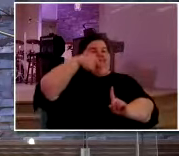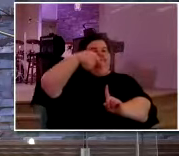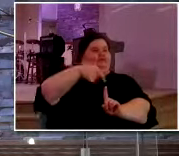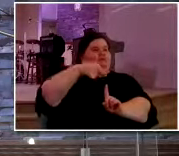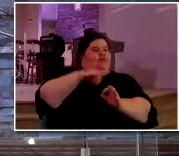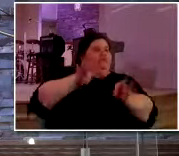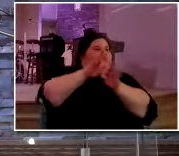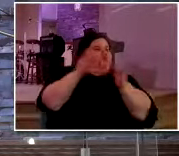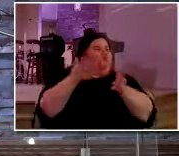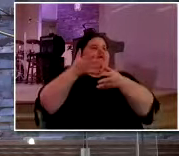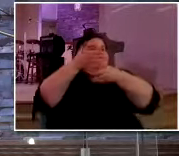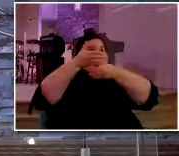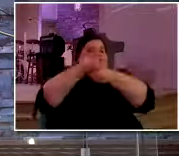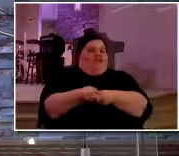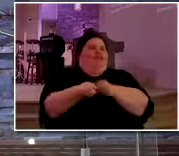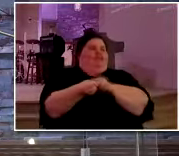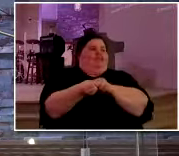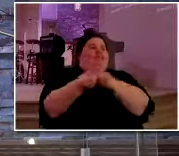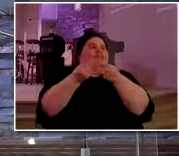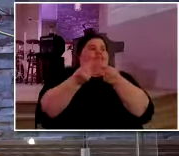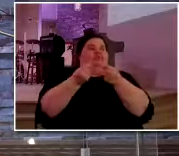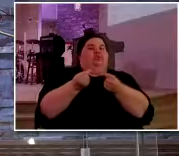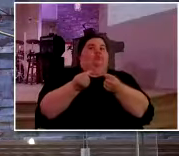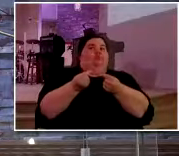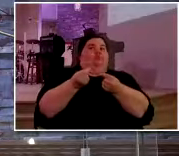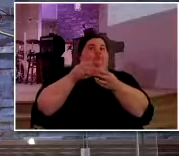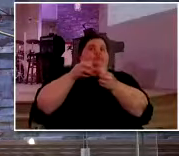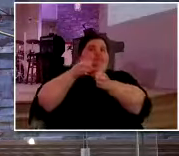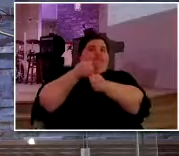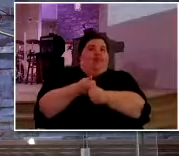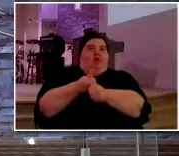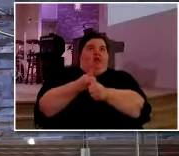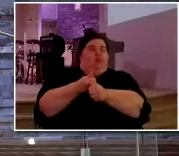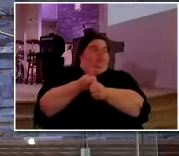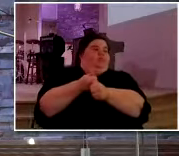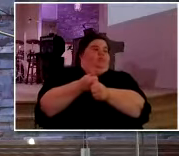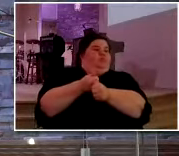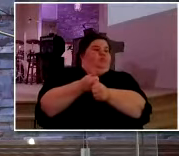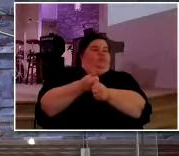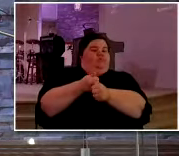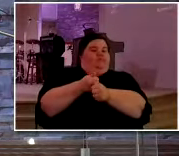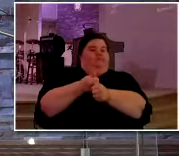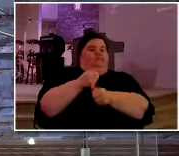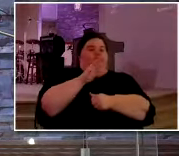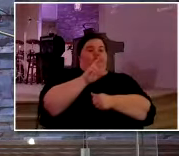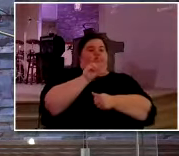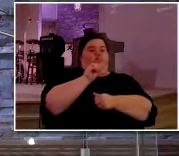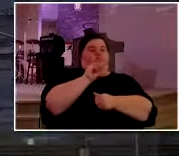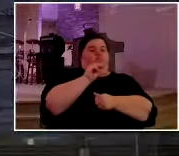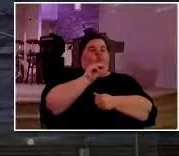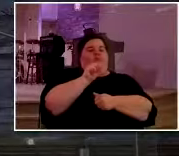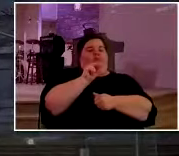he has already done for me. That's why Paul writes in Romans 10 and 17, so then faith cometh by hearing,